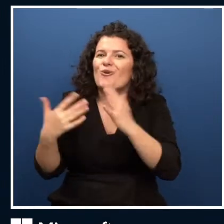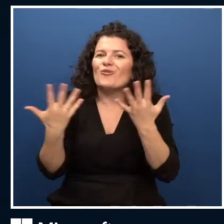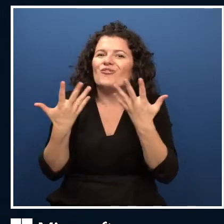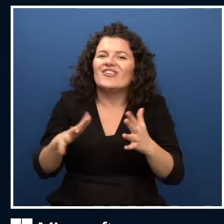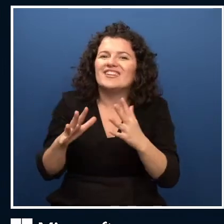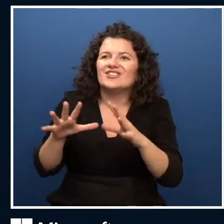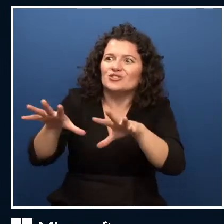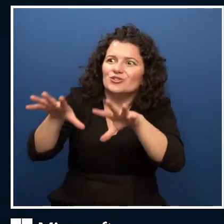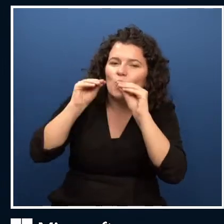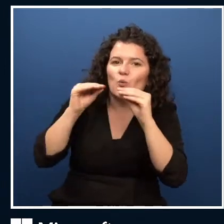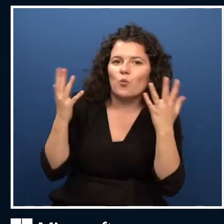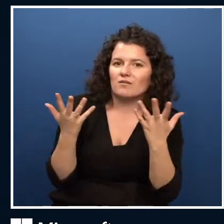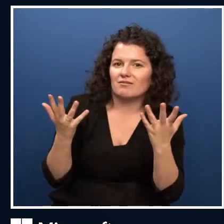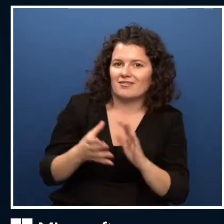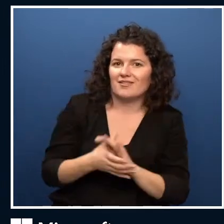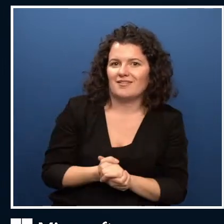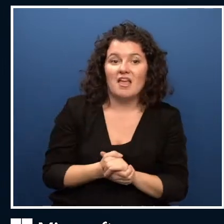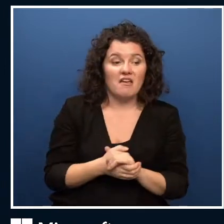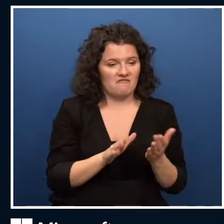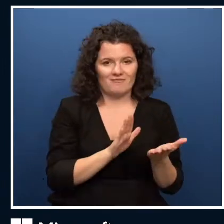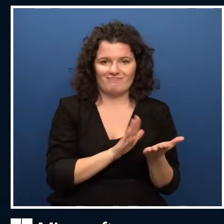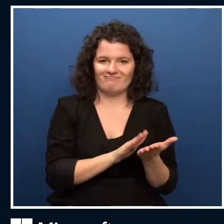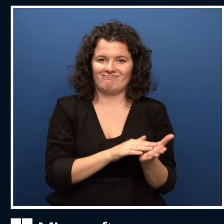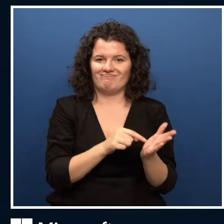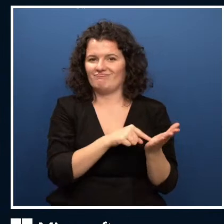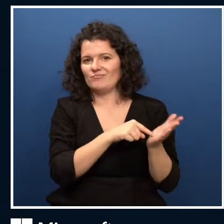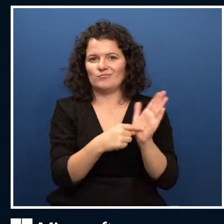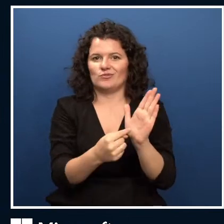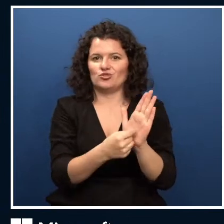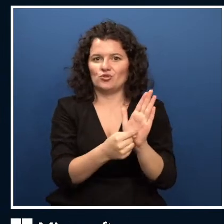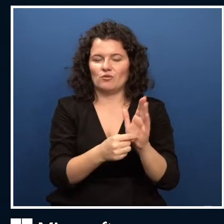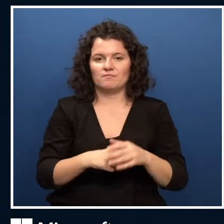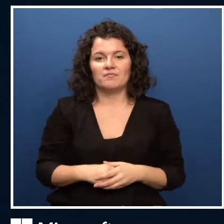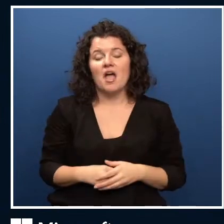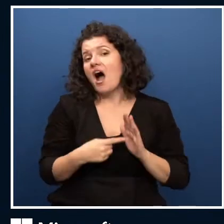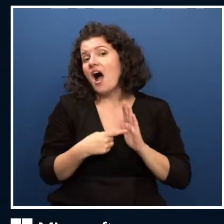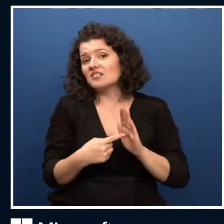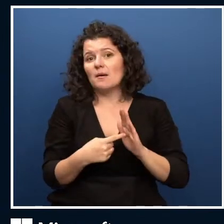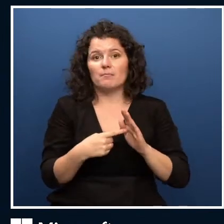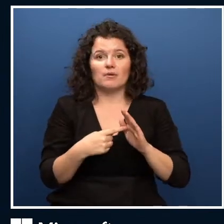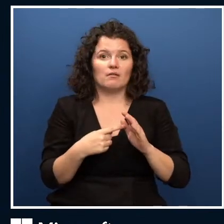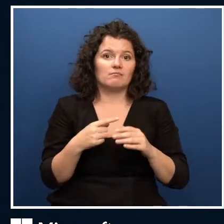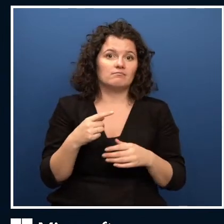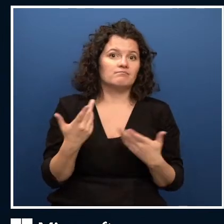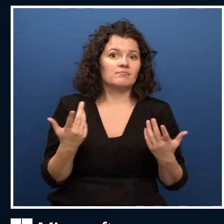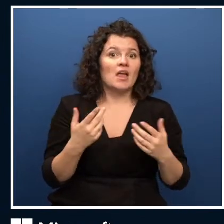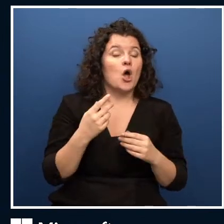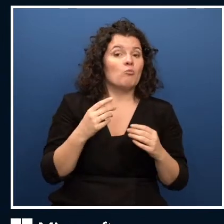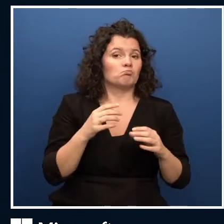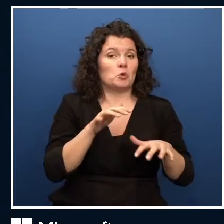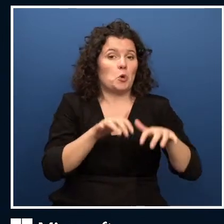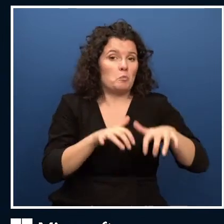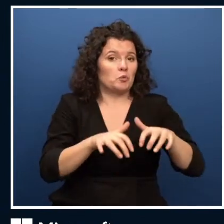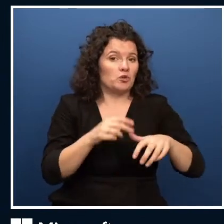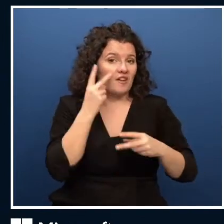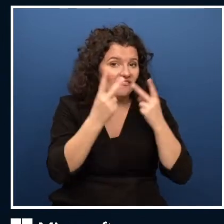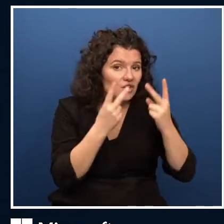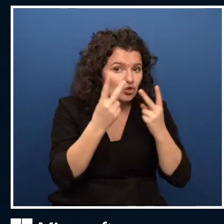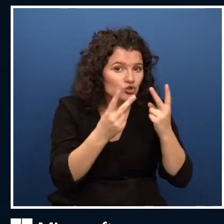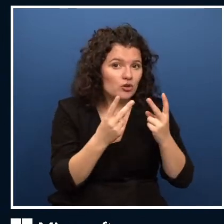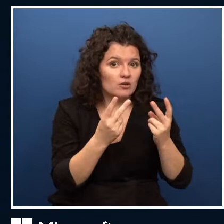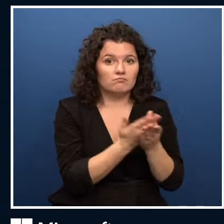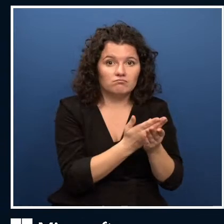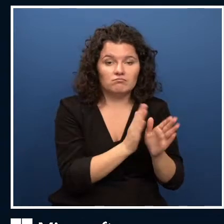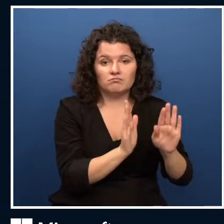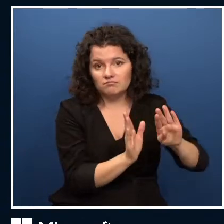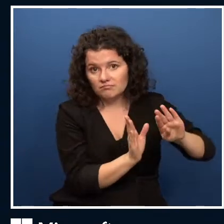create several different types of portfolio pieces. So maybe you do something with computer vision, maybe you do something for data engineering, you do